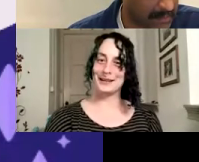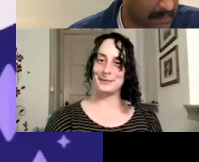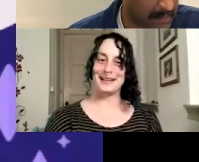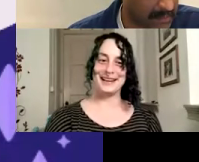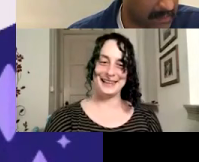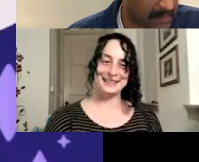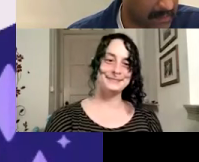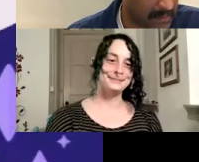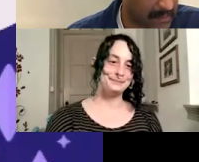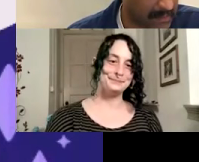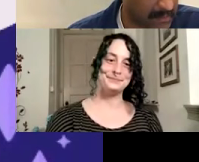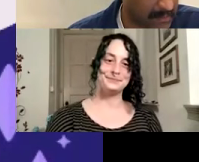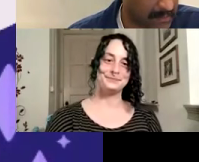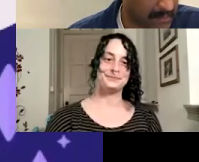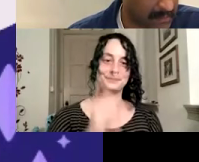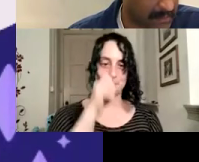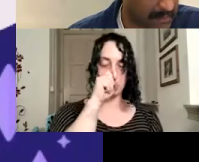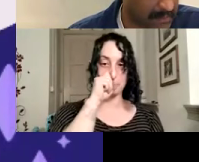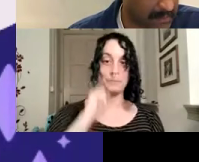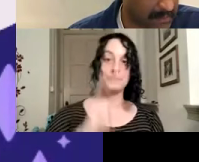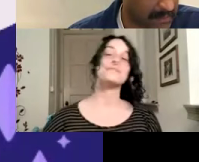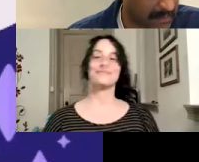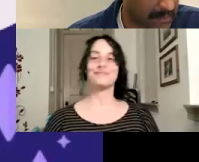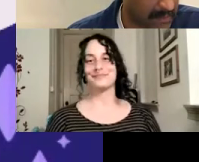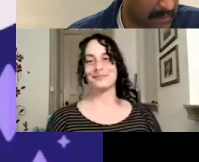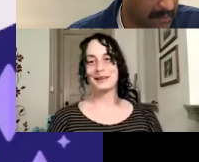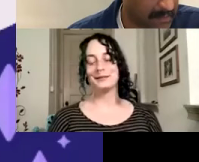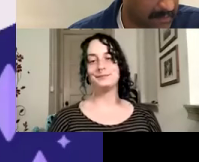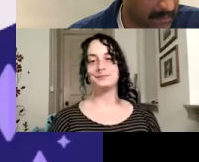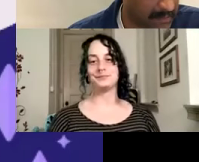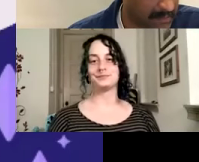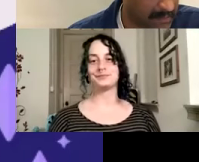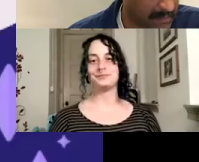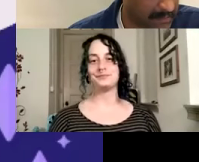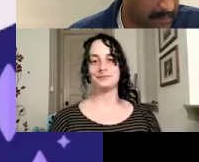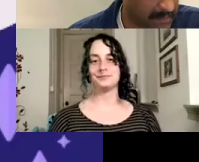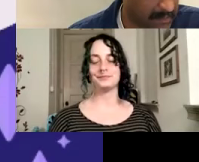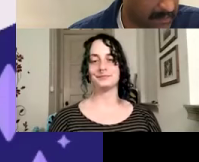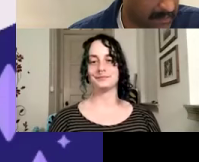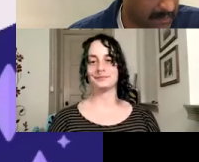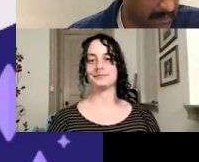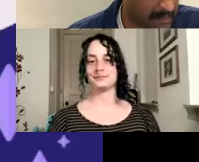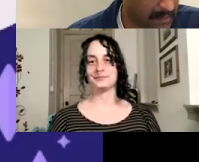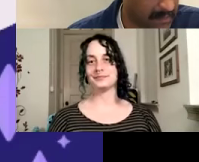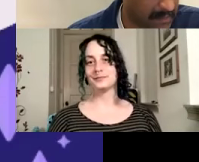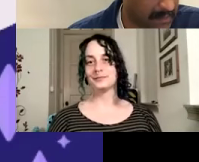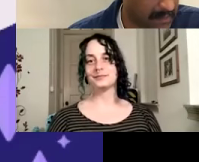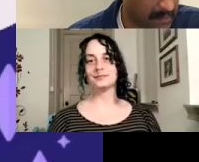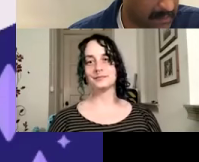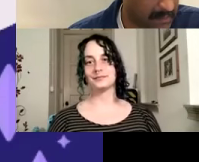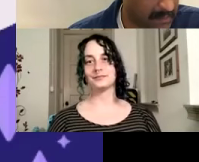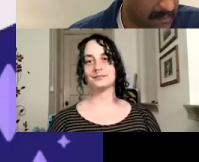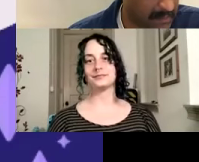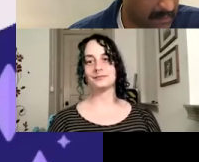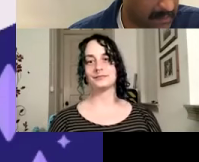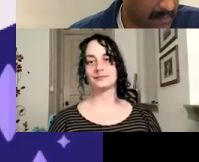it might come in handy. Yes, I did the training and it was easy. And during this session, we will give you all the information on how you can get the